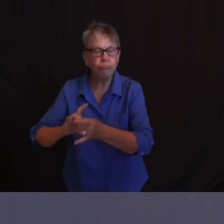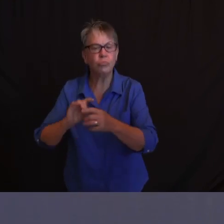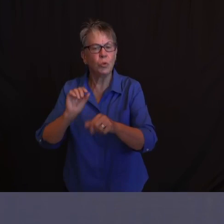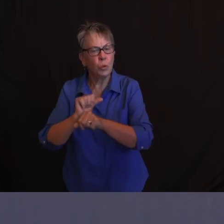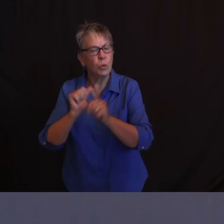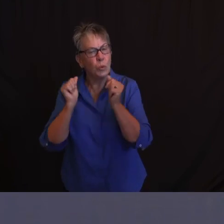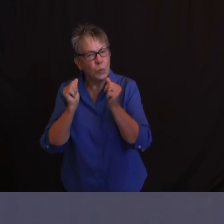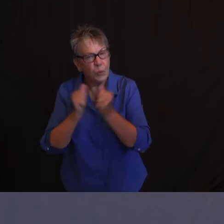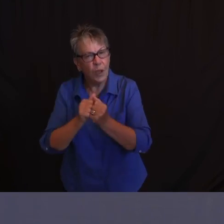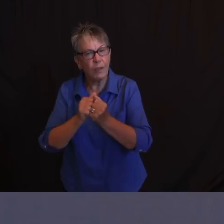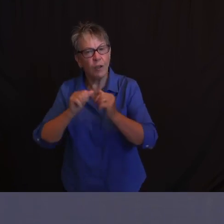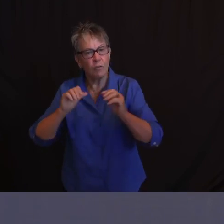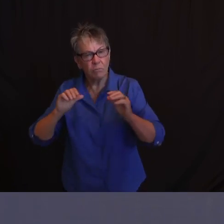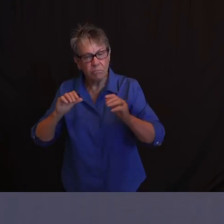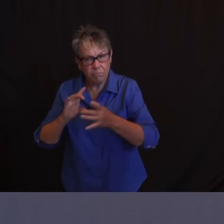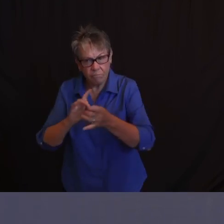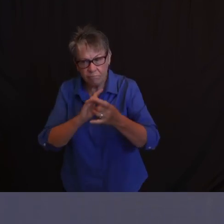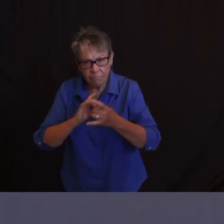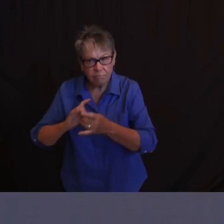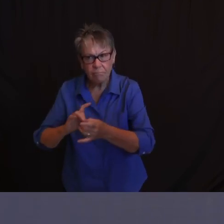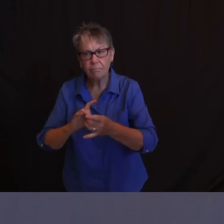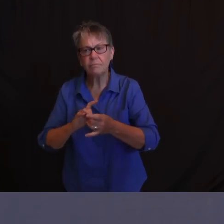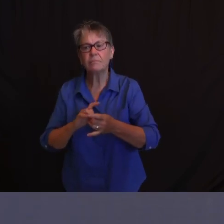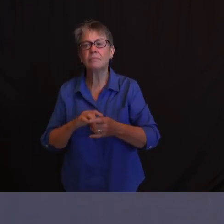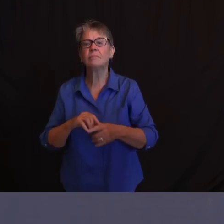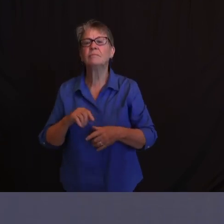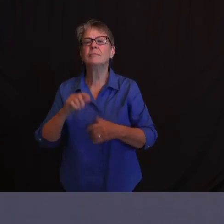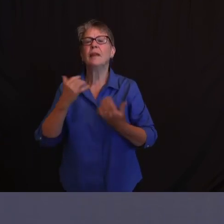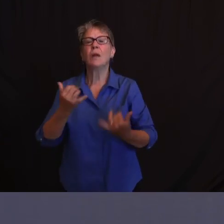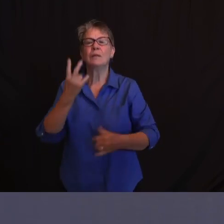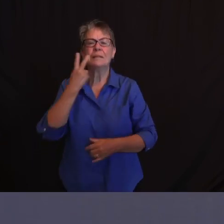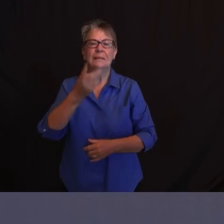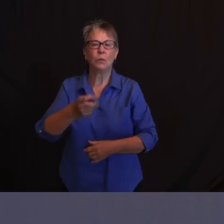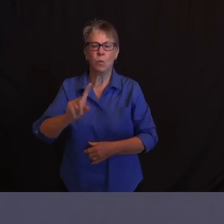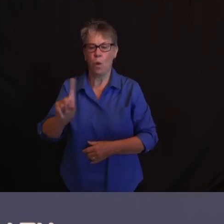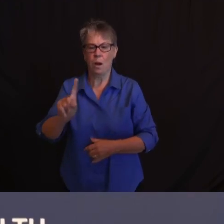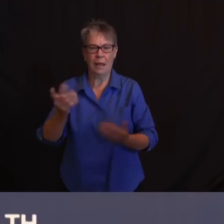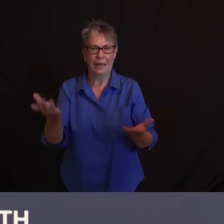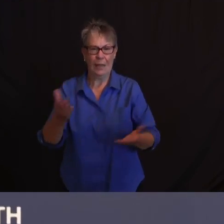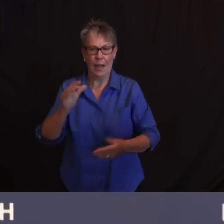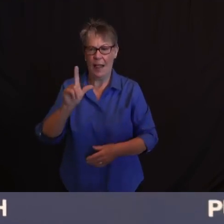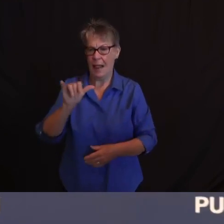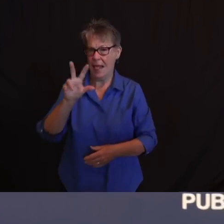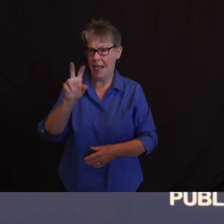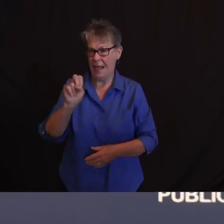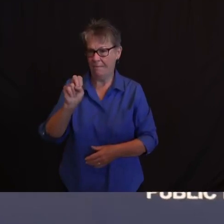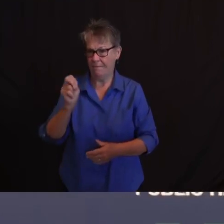tomorrow, and we'll be with you live, unless you hear otherwise, Wednesday at 1 o'clock. God bless.